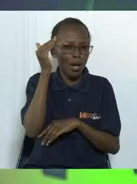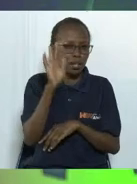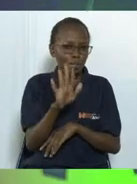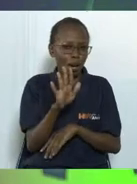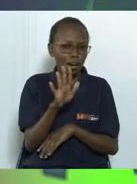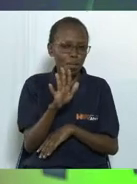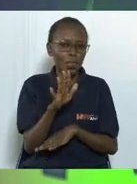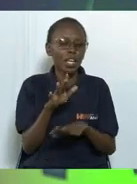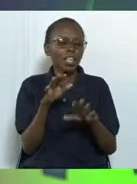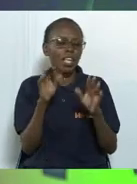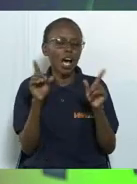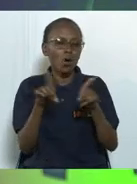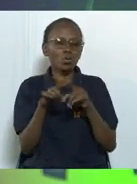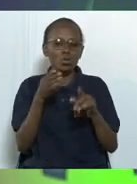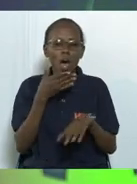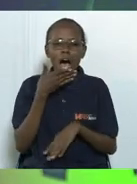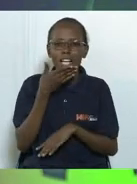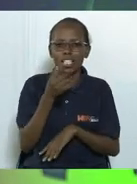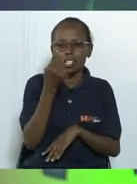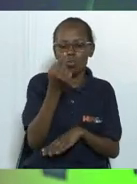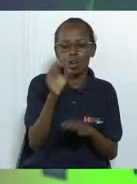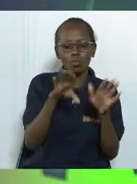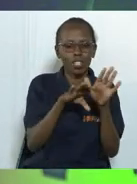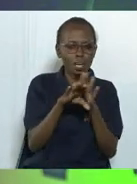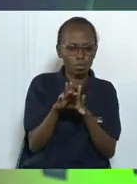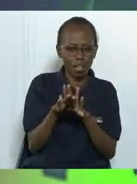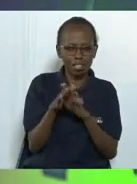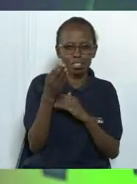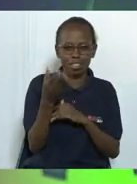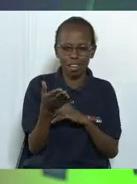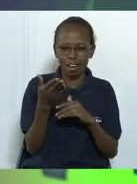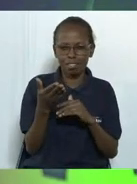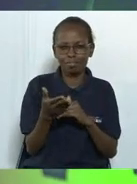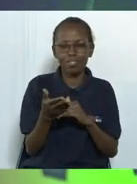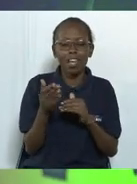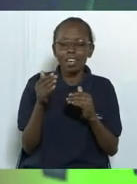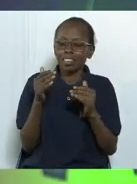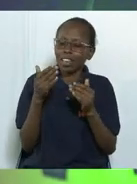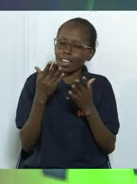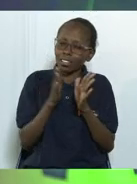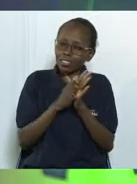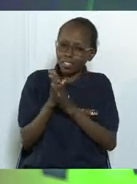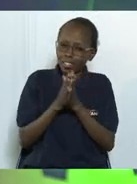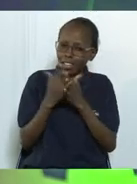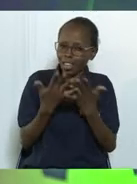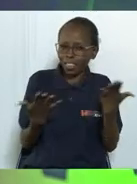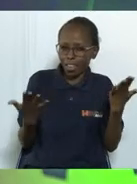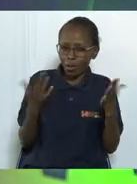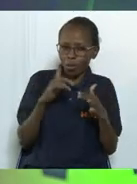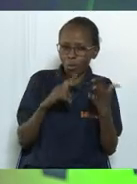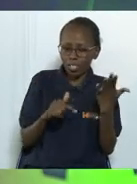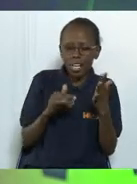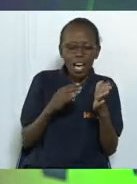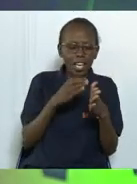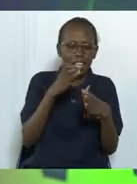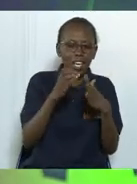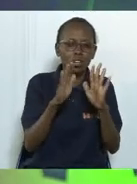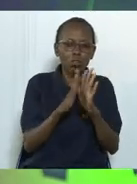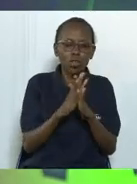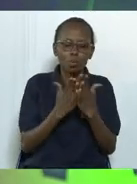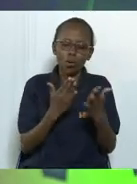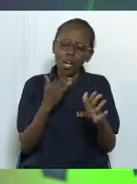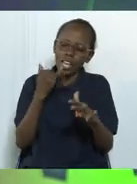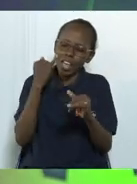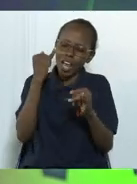are actually answered in one of the chapters. The interesting bit too, is that at the end of the book, the